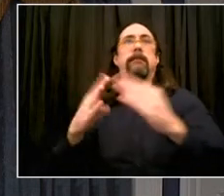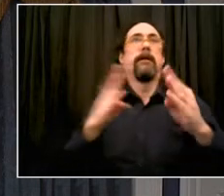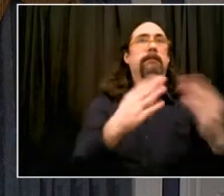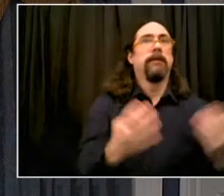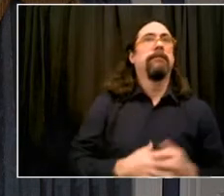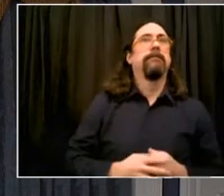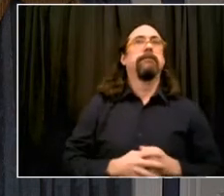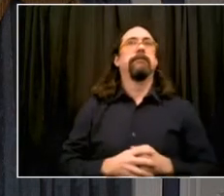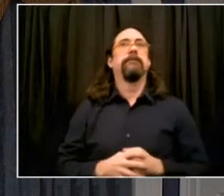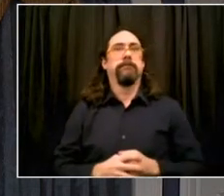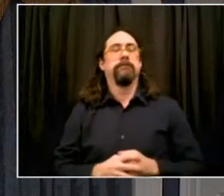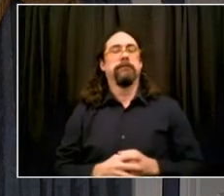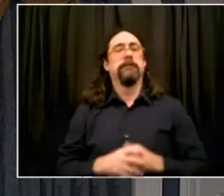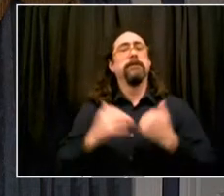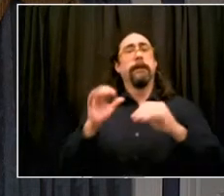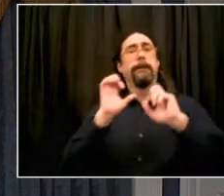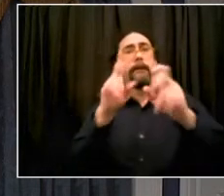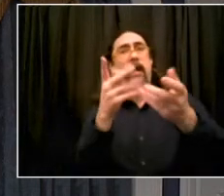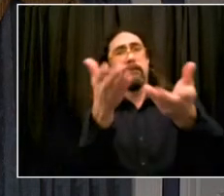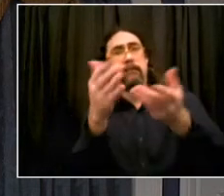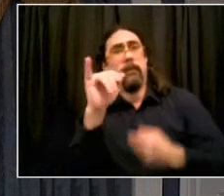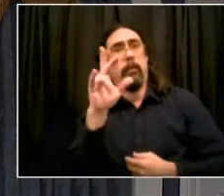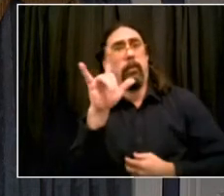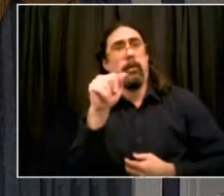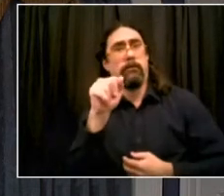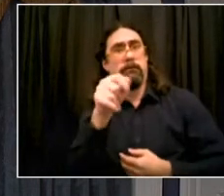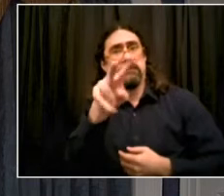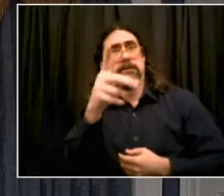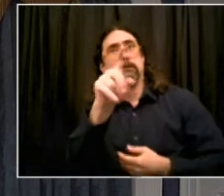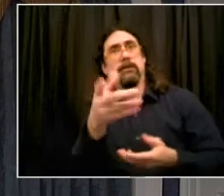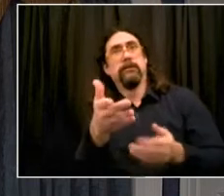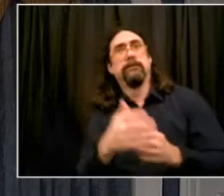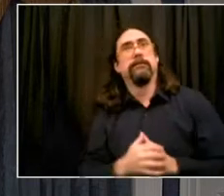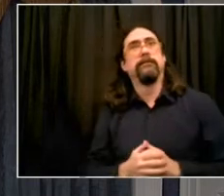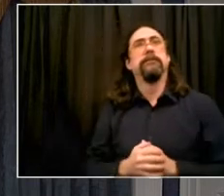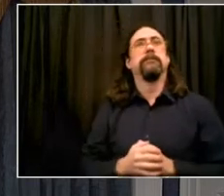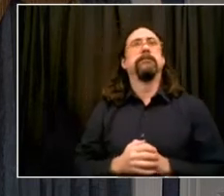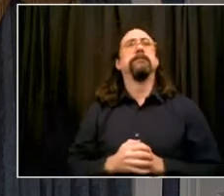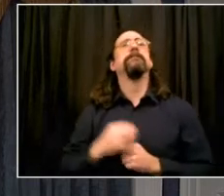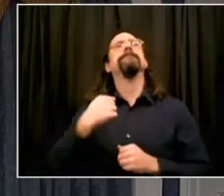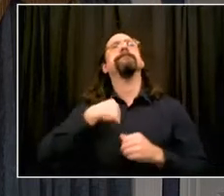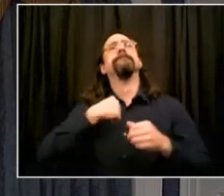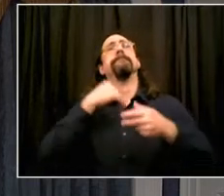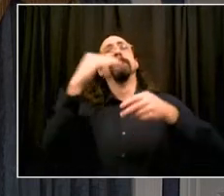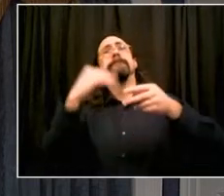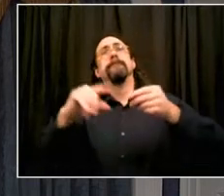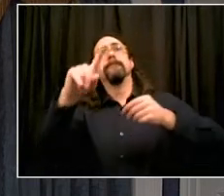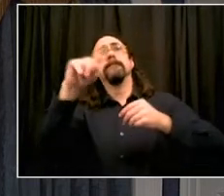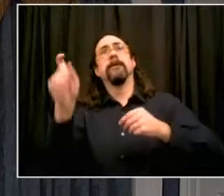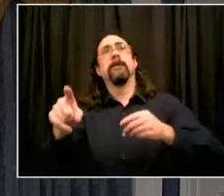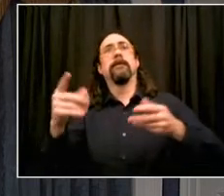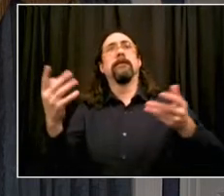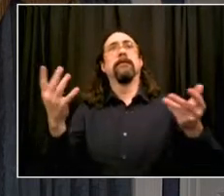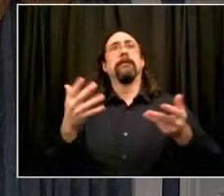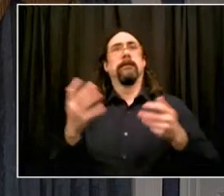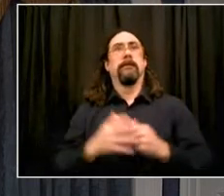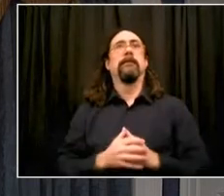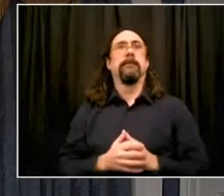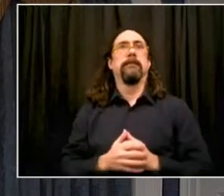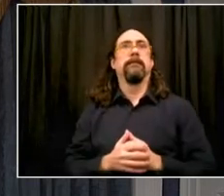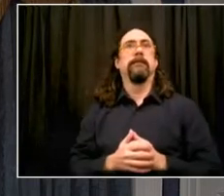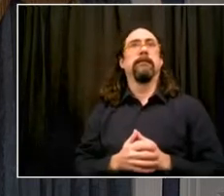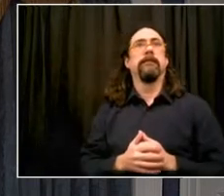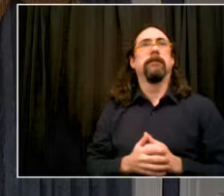the Steinway Tower. It's under construction on West 57th and 58th Streets. There